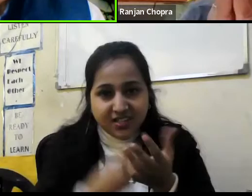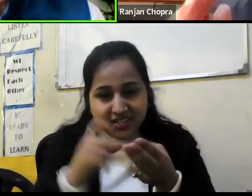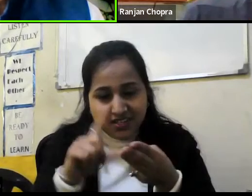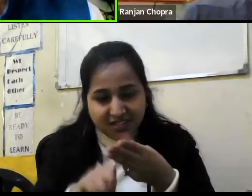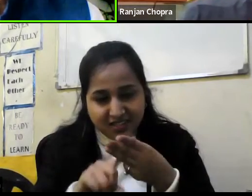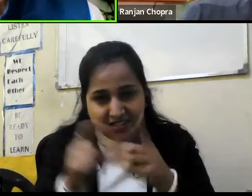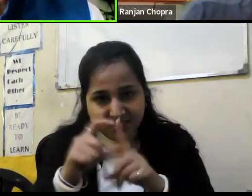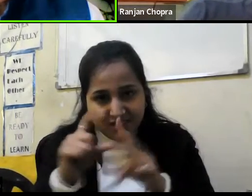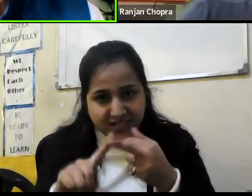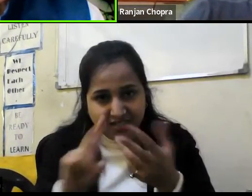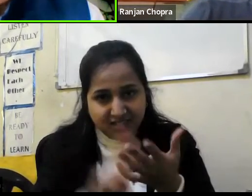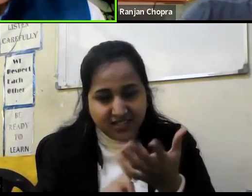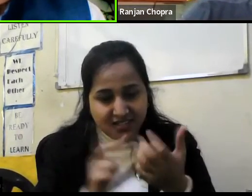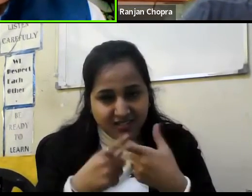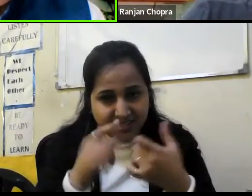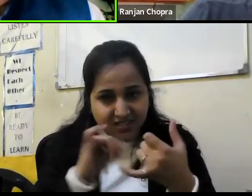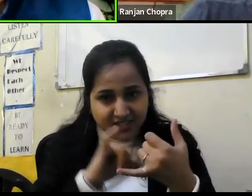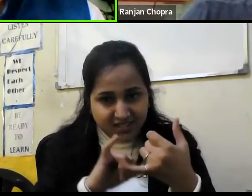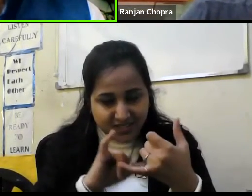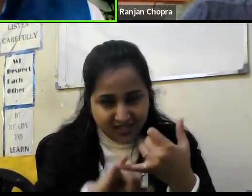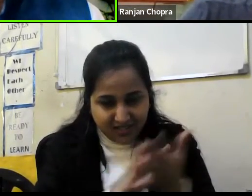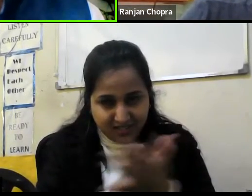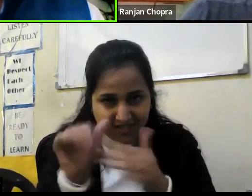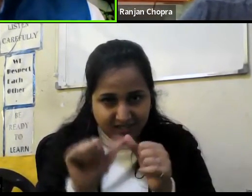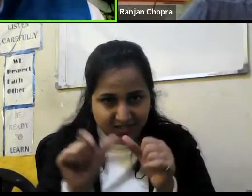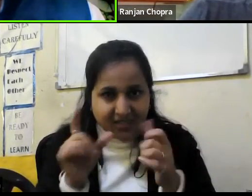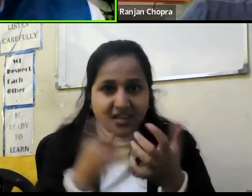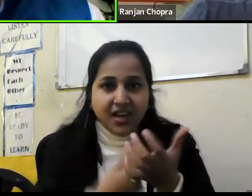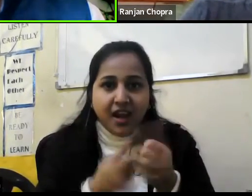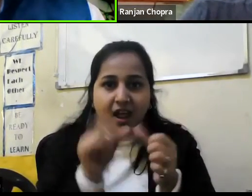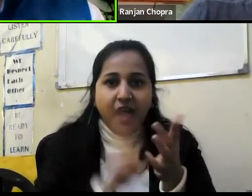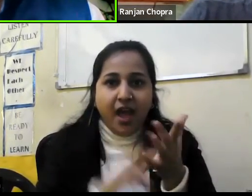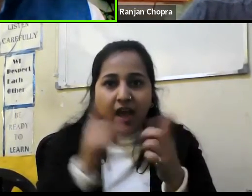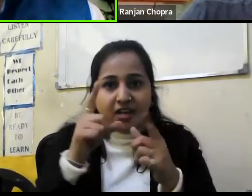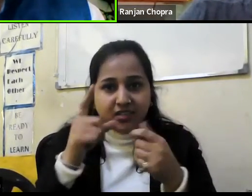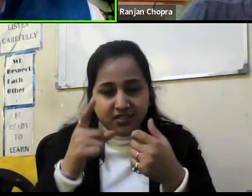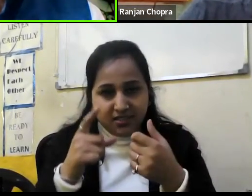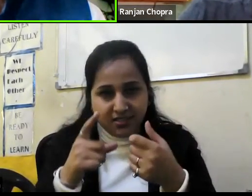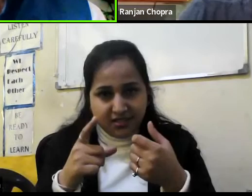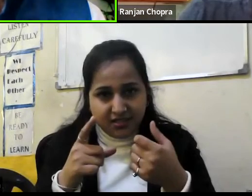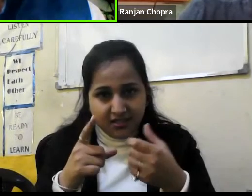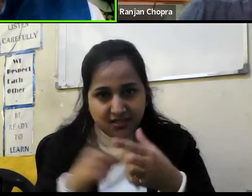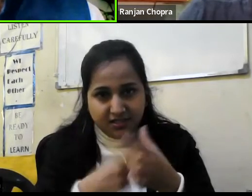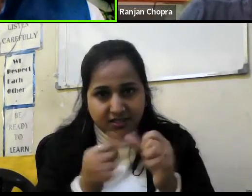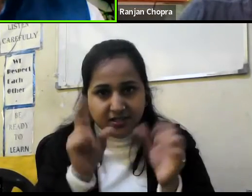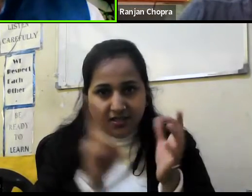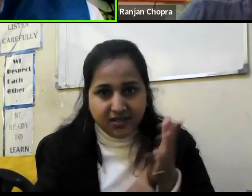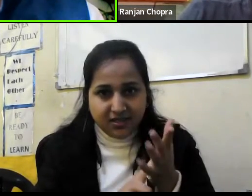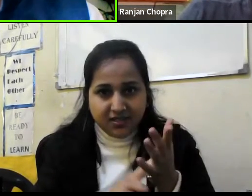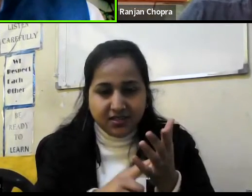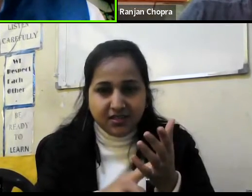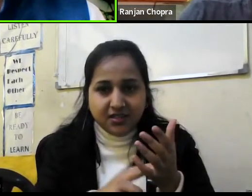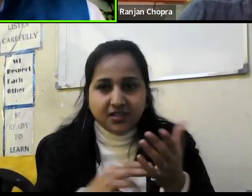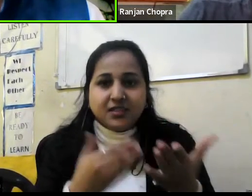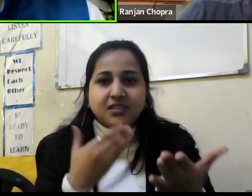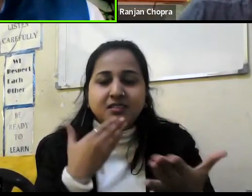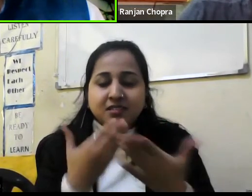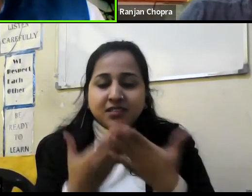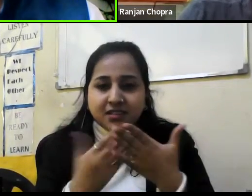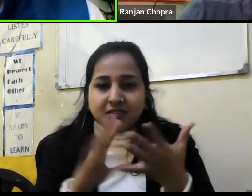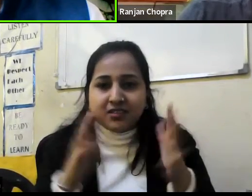Rohit, Ritesh, Rajendra, and Ranjanji for their participation. And last but not least, I'd like to